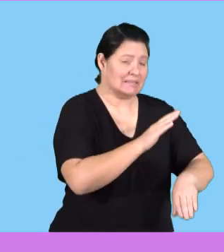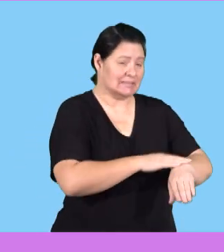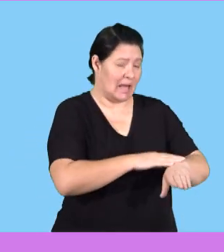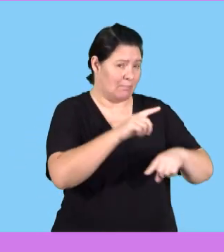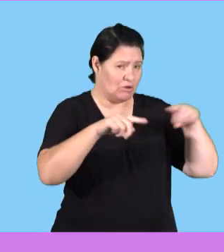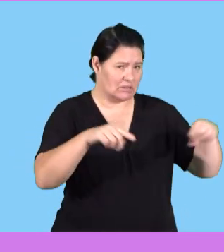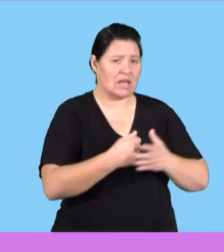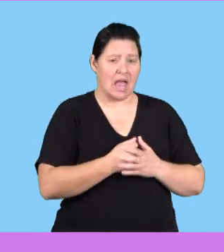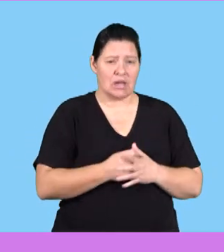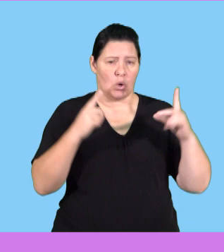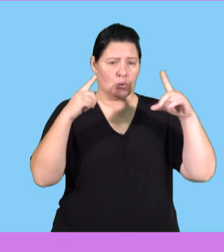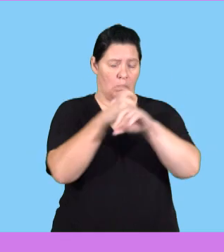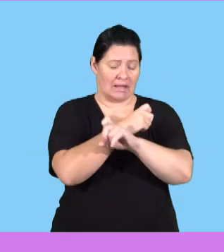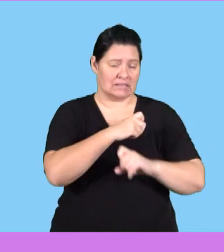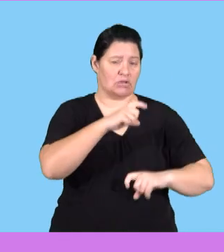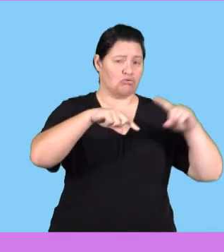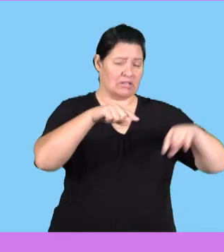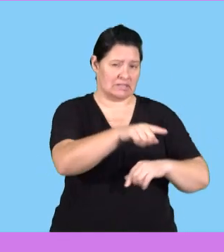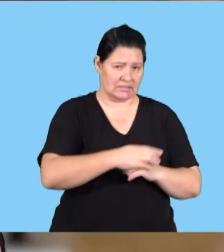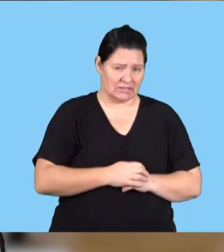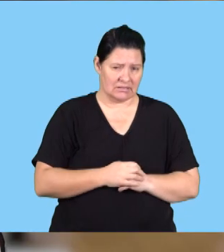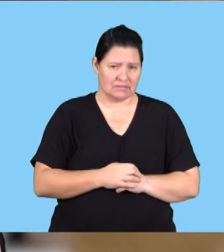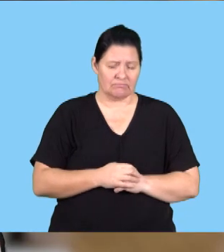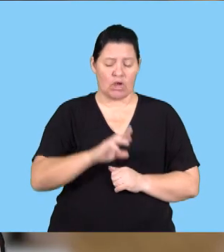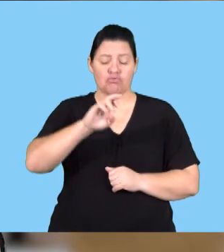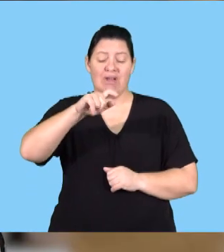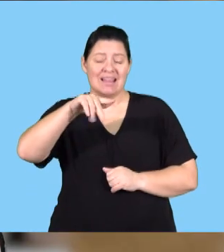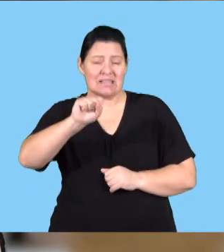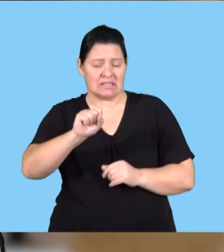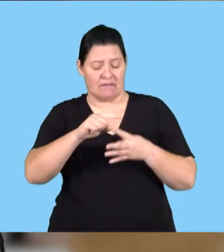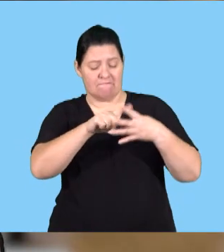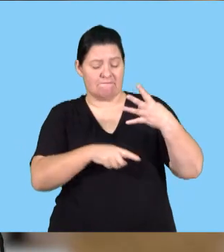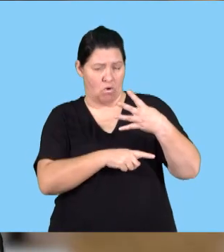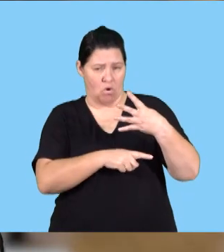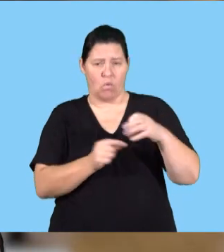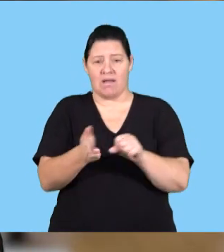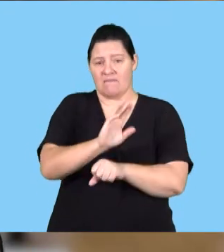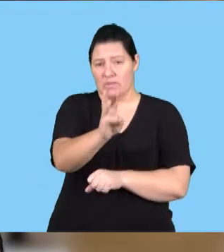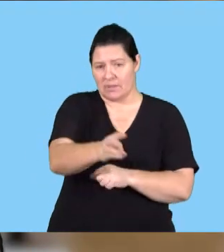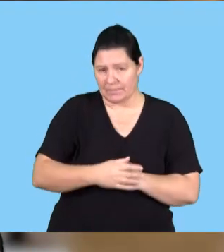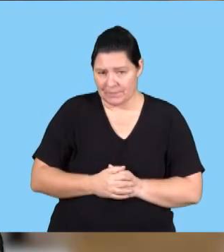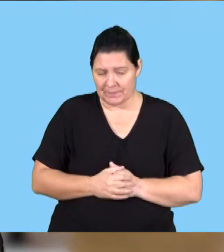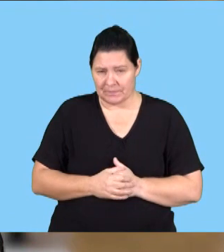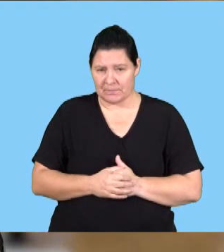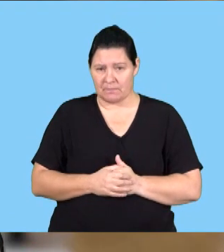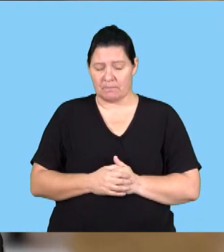rates, and complex rates. These are the 4 types of rates that we need to cover in this